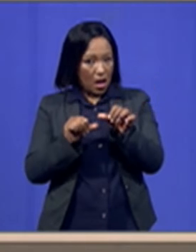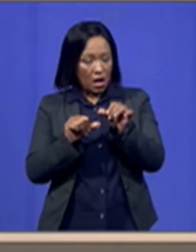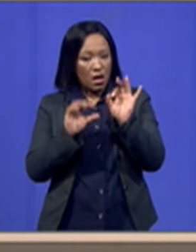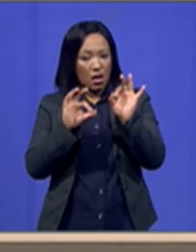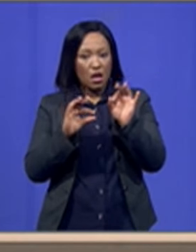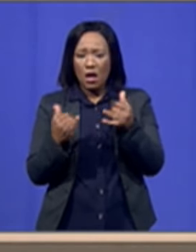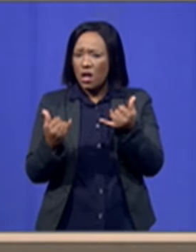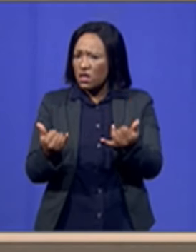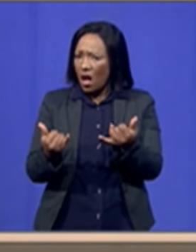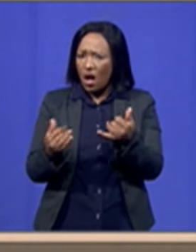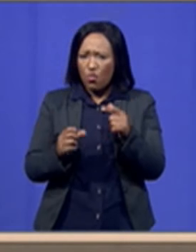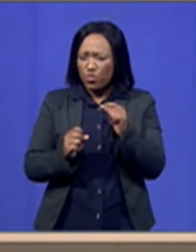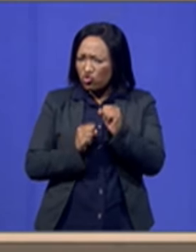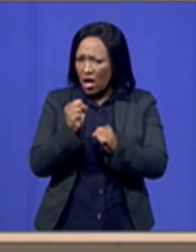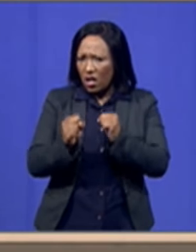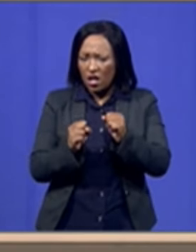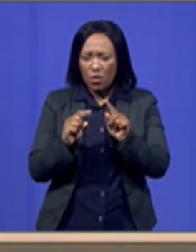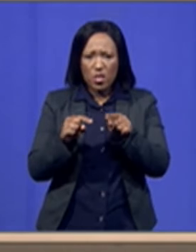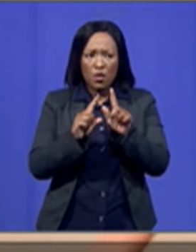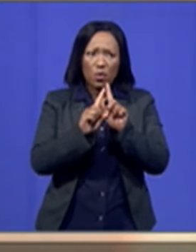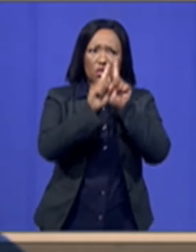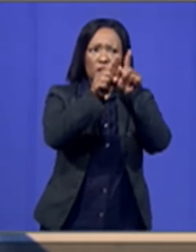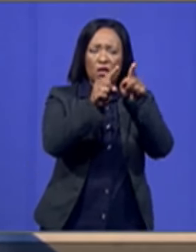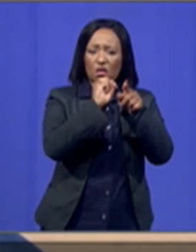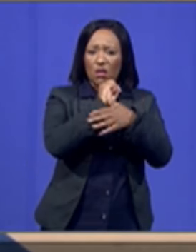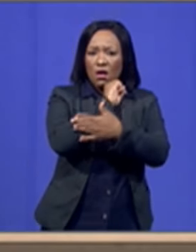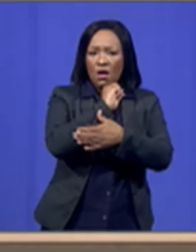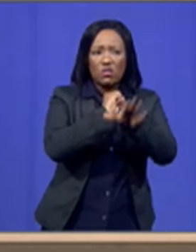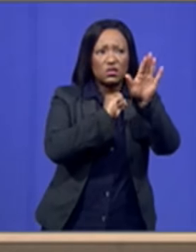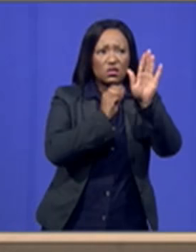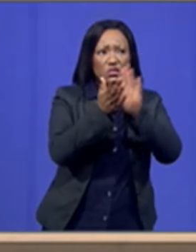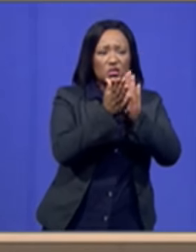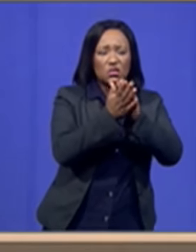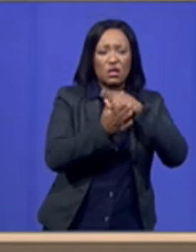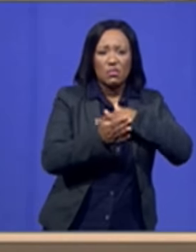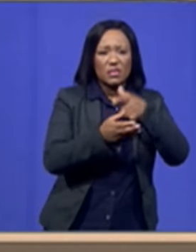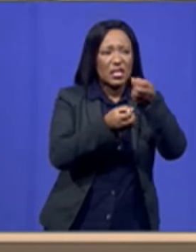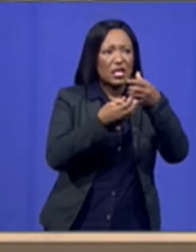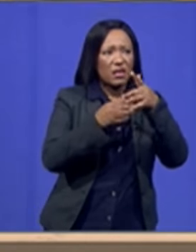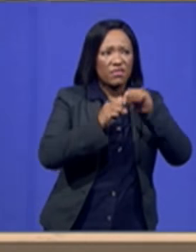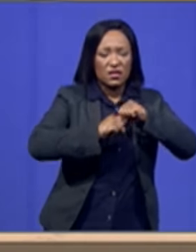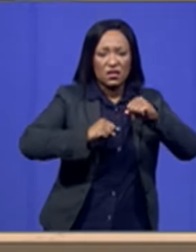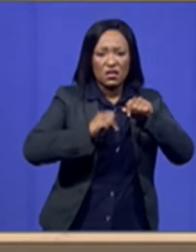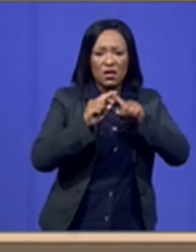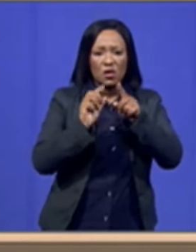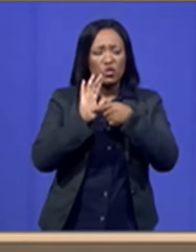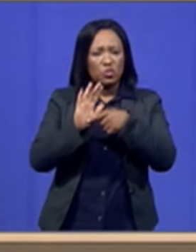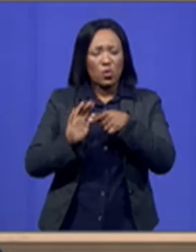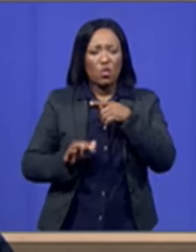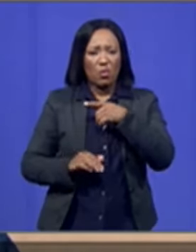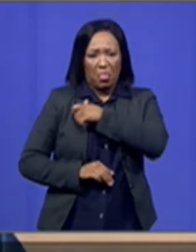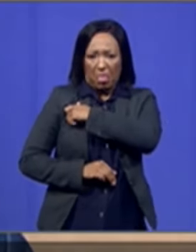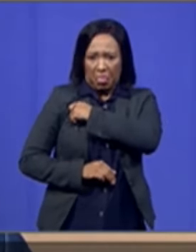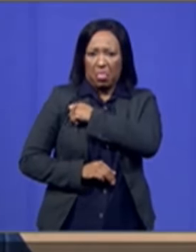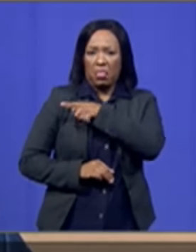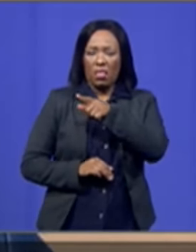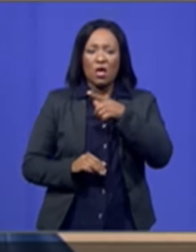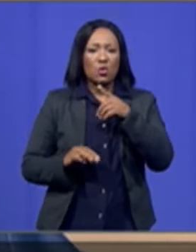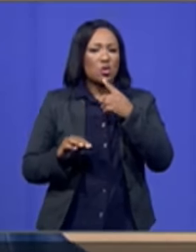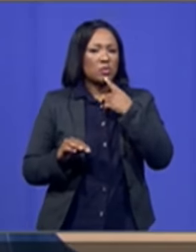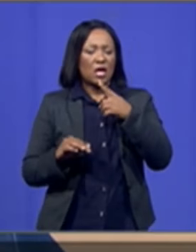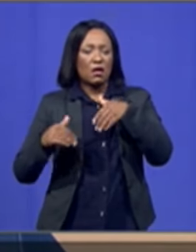is, we are struggling and we can't run to your countries and ask your presidents to give us spaces. You are even showing disrespect when you say we must not chase